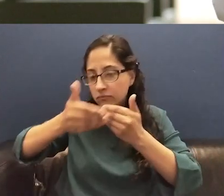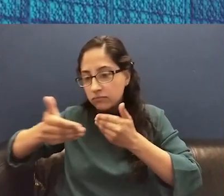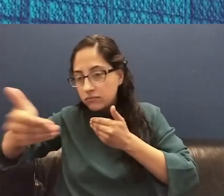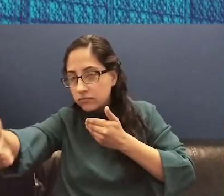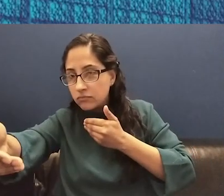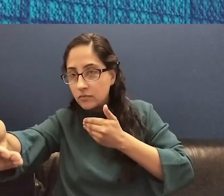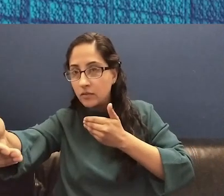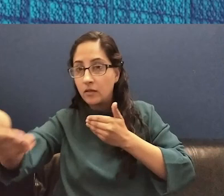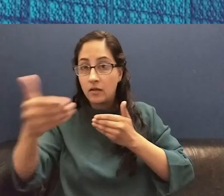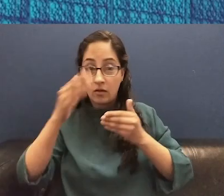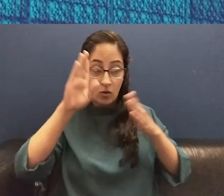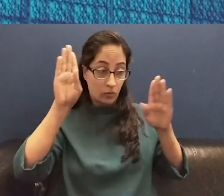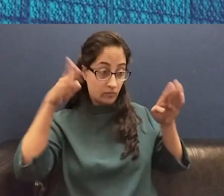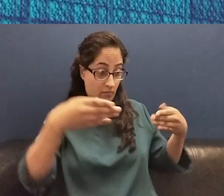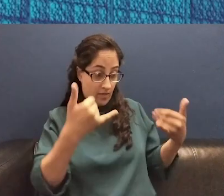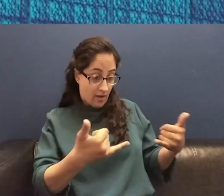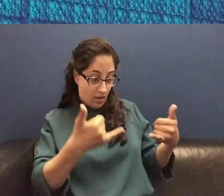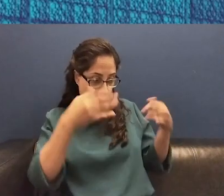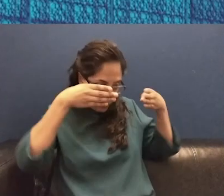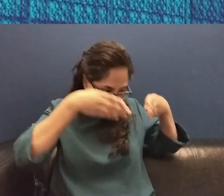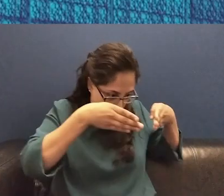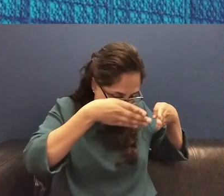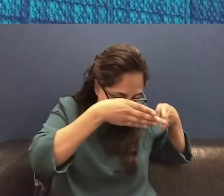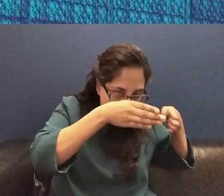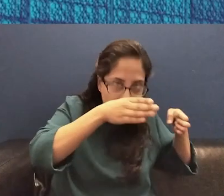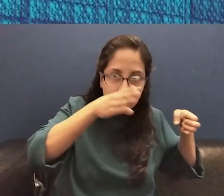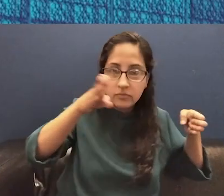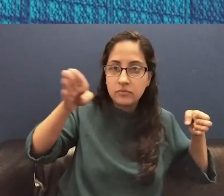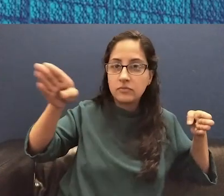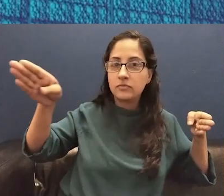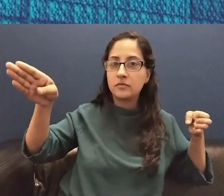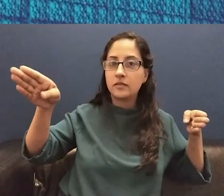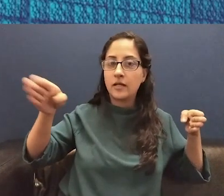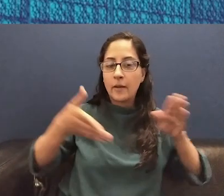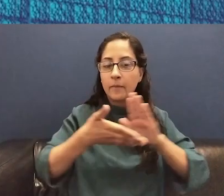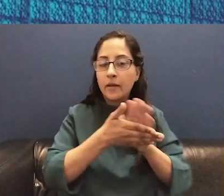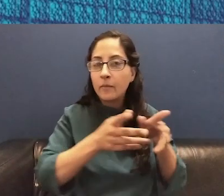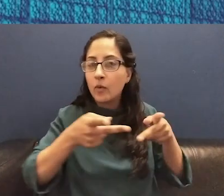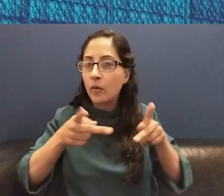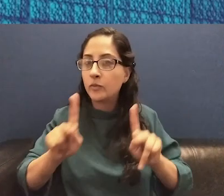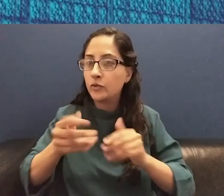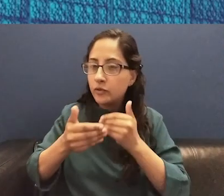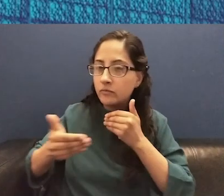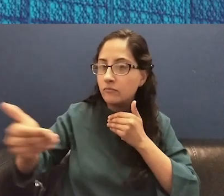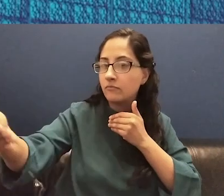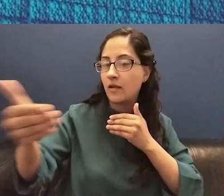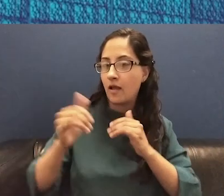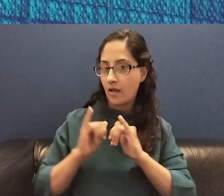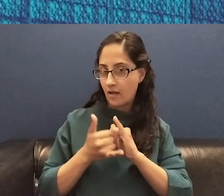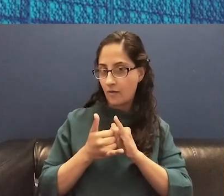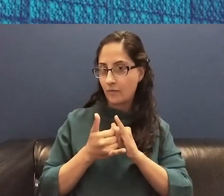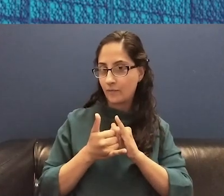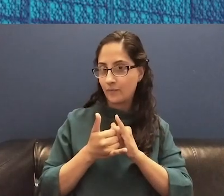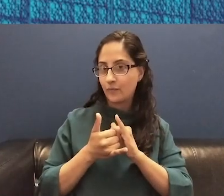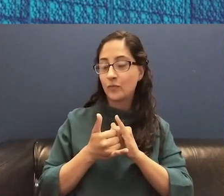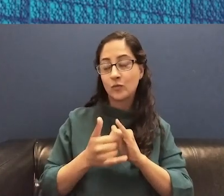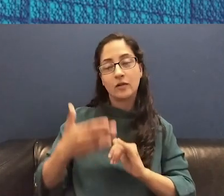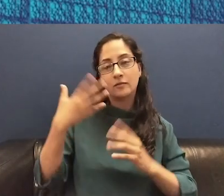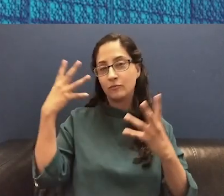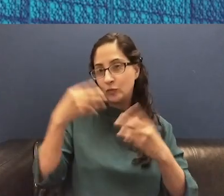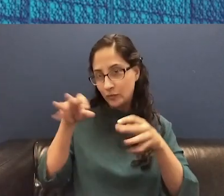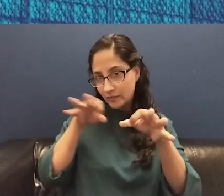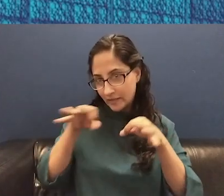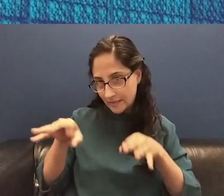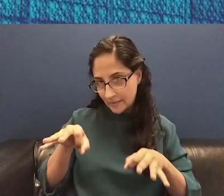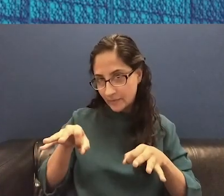term, thinking about how do we build back, how do we look past the crisis, how do we create opportunity for